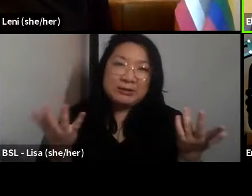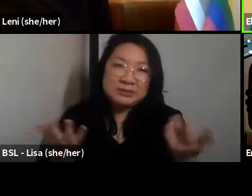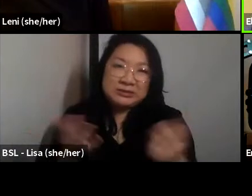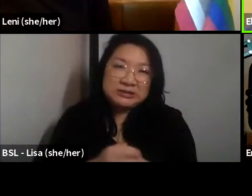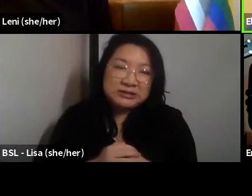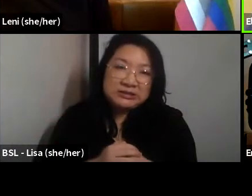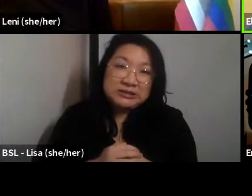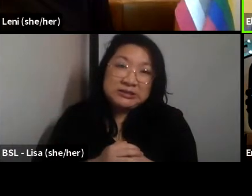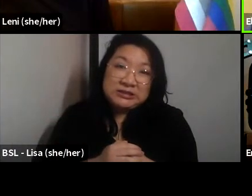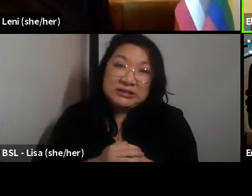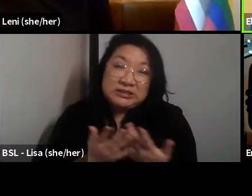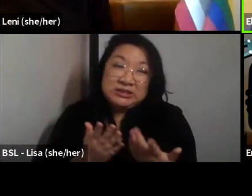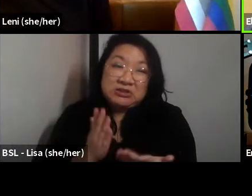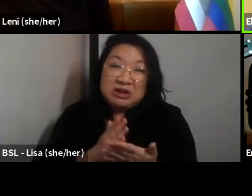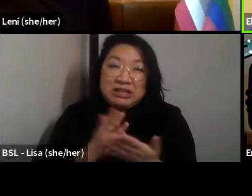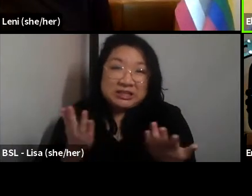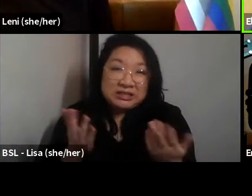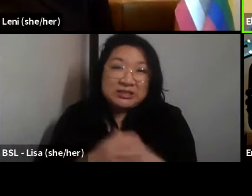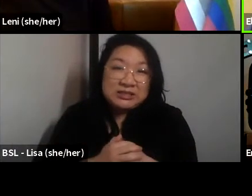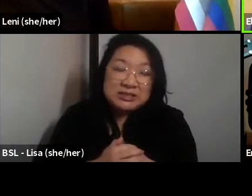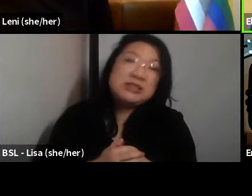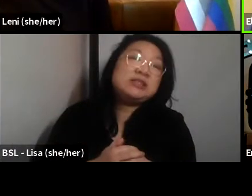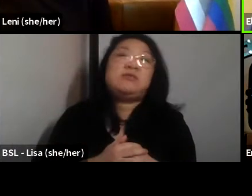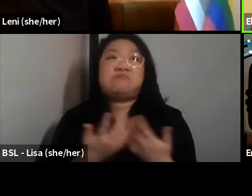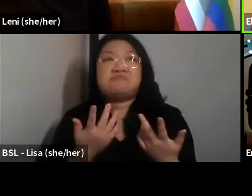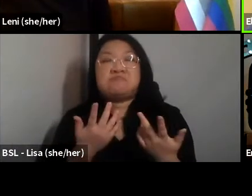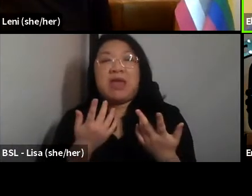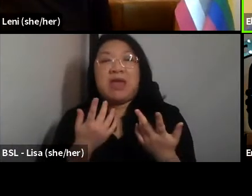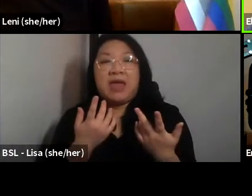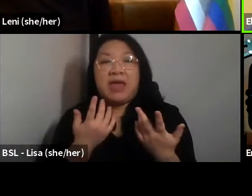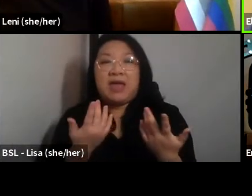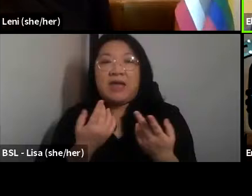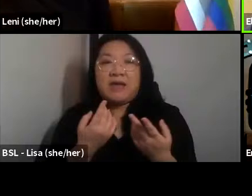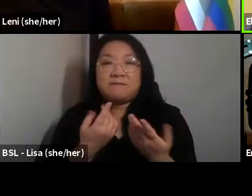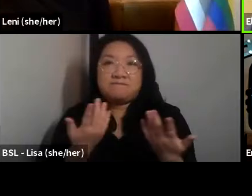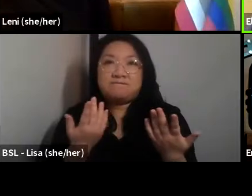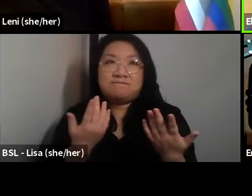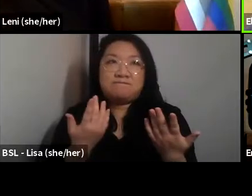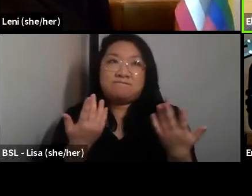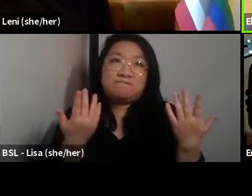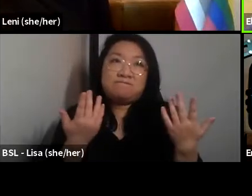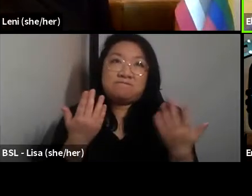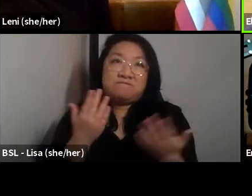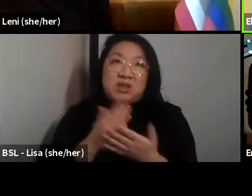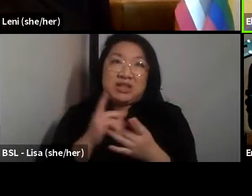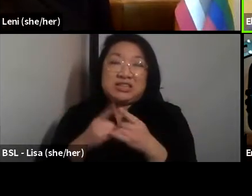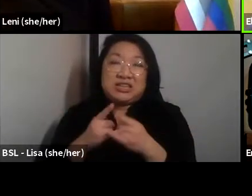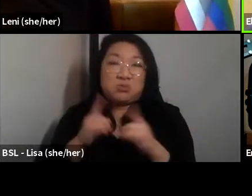That's how it feels, and really the only frisson I ever felt of it was the chance of getting pregnant.